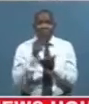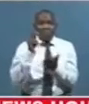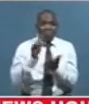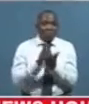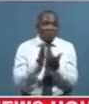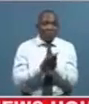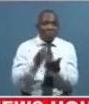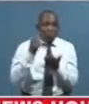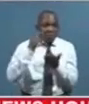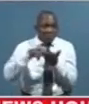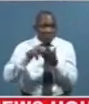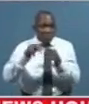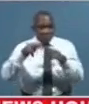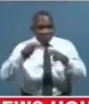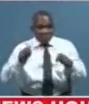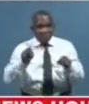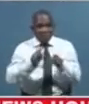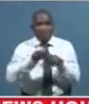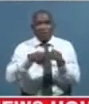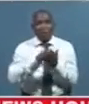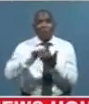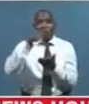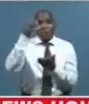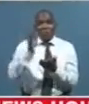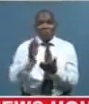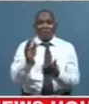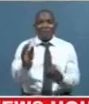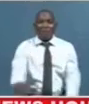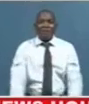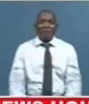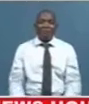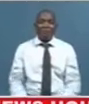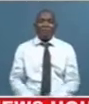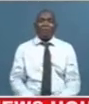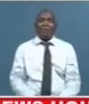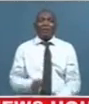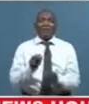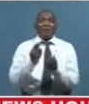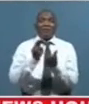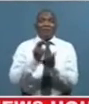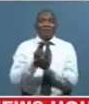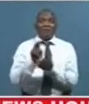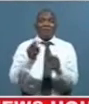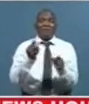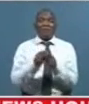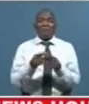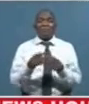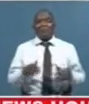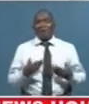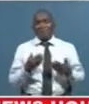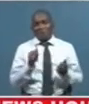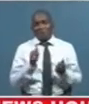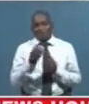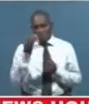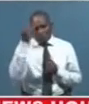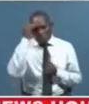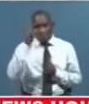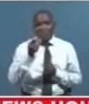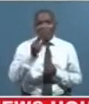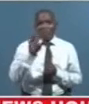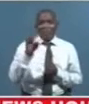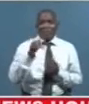reviewers, researchers, and students. The Sam Jona Library is also happy to be associated with the realization of the Vice Chancellor's